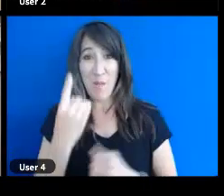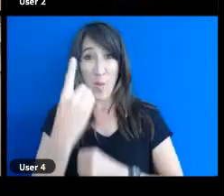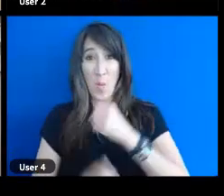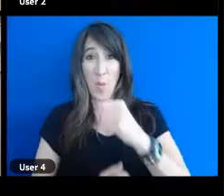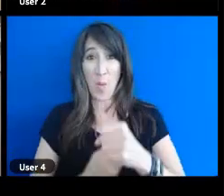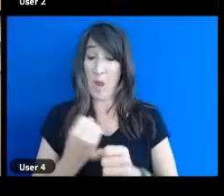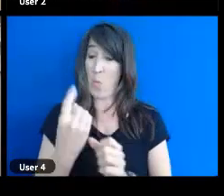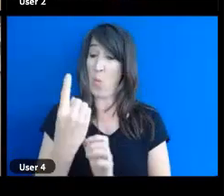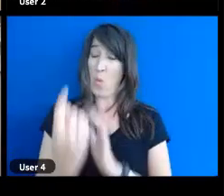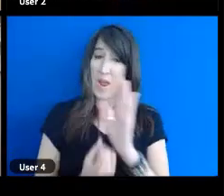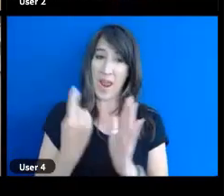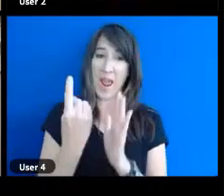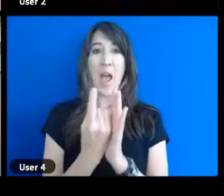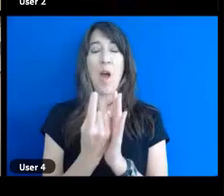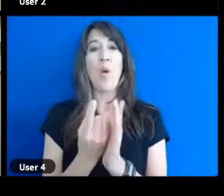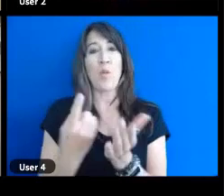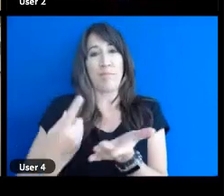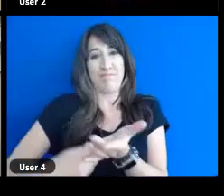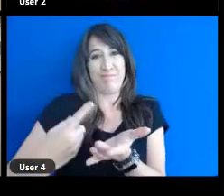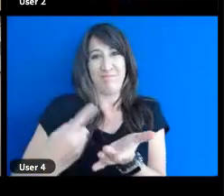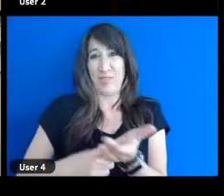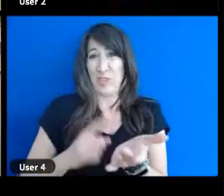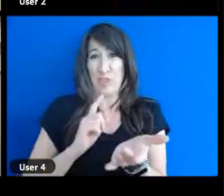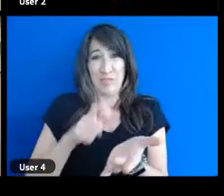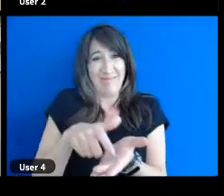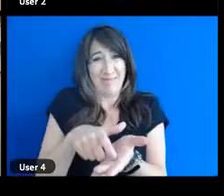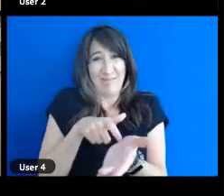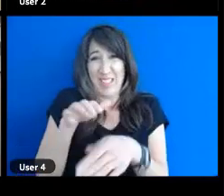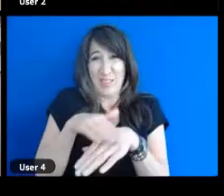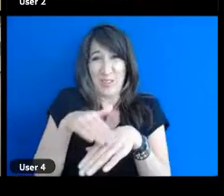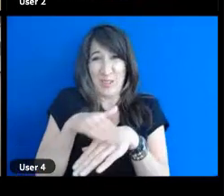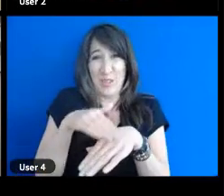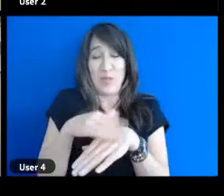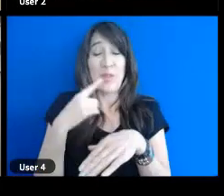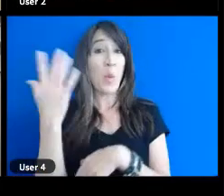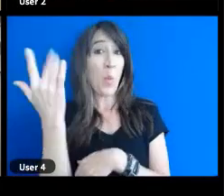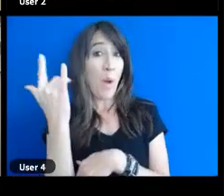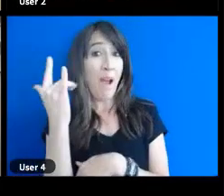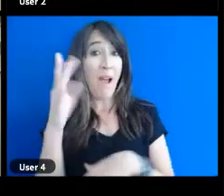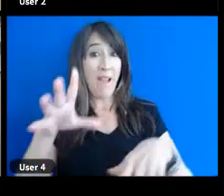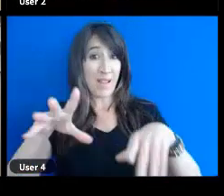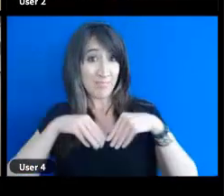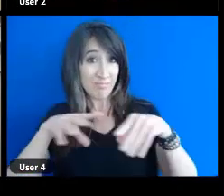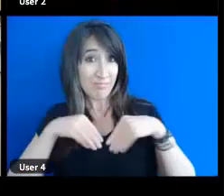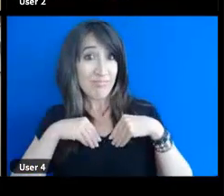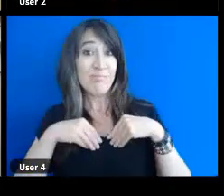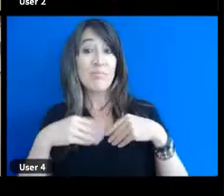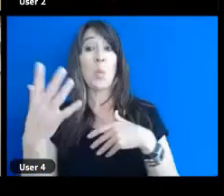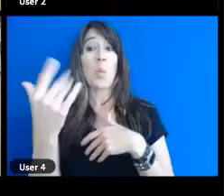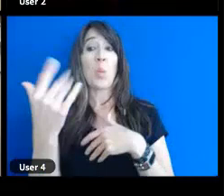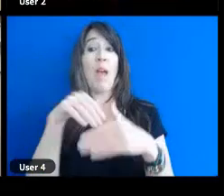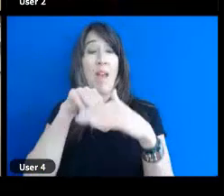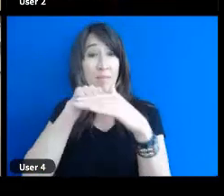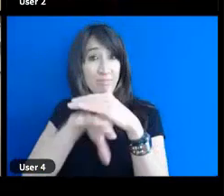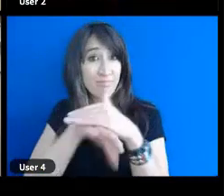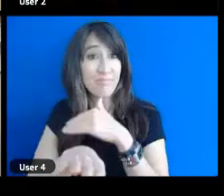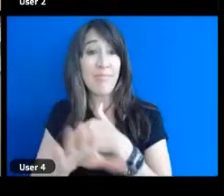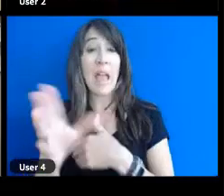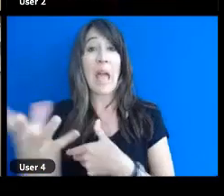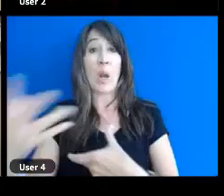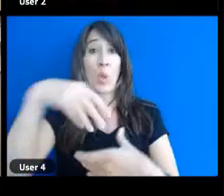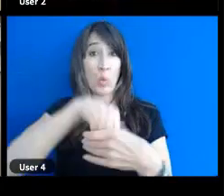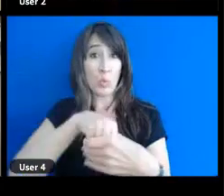hour conversation. I'll give you just the beginnings of why accessibility and why an inclusion as an employer is important.